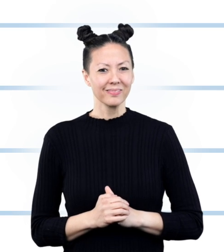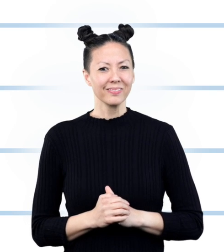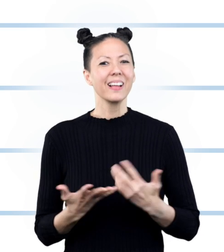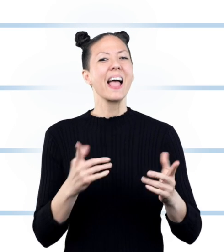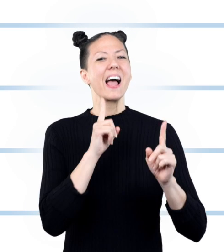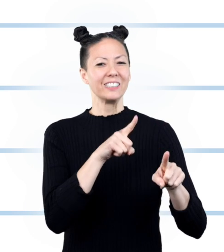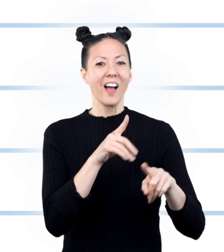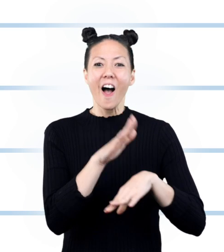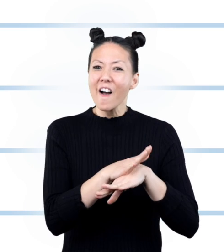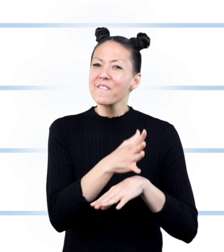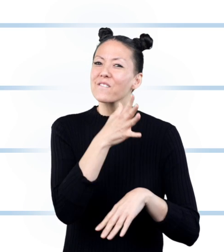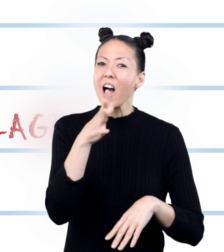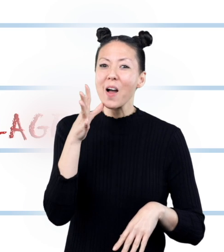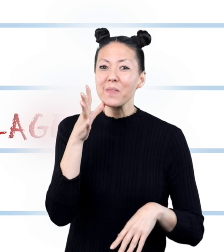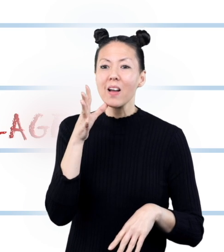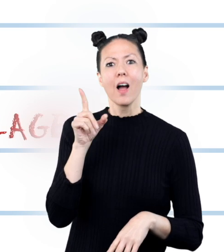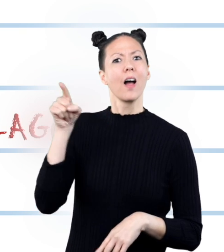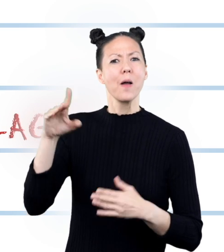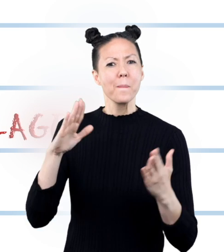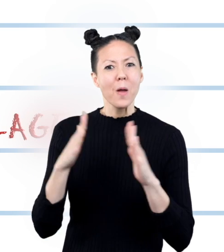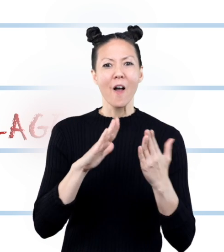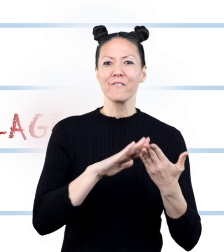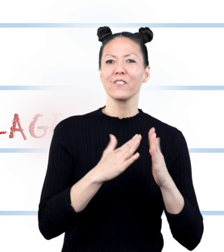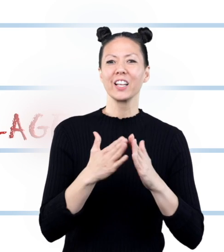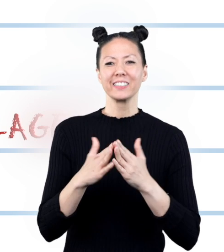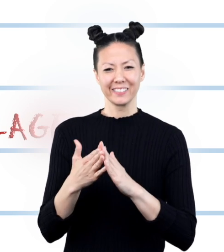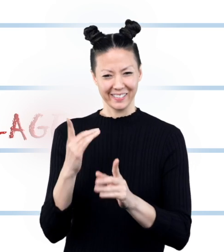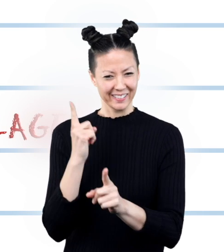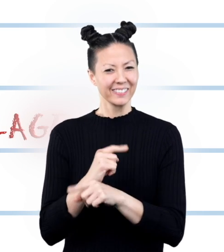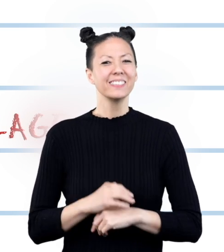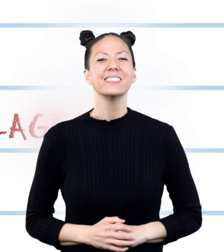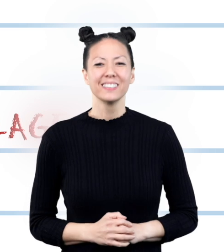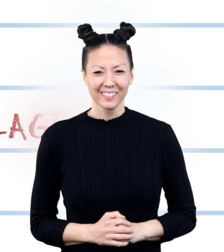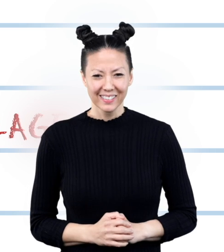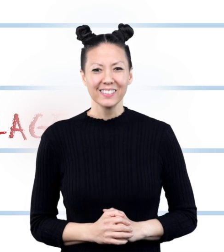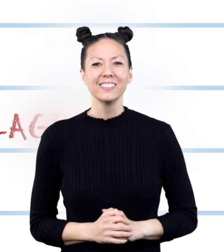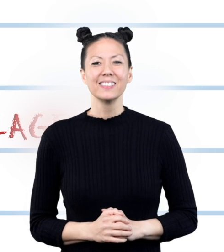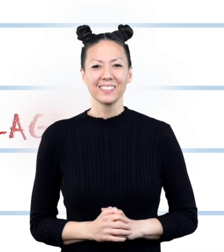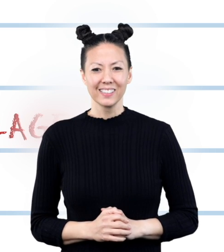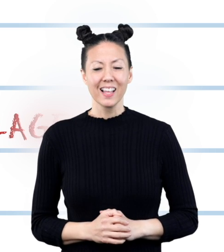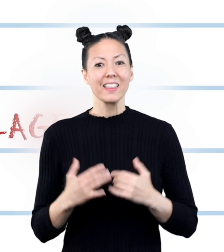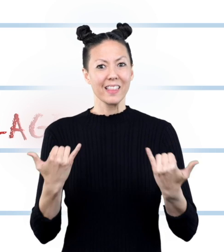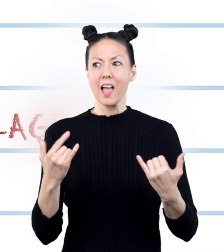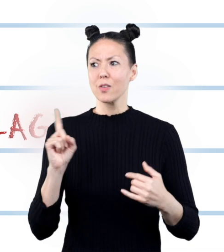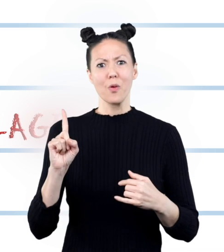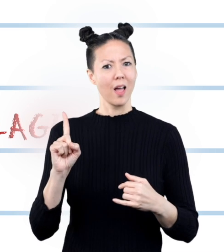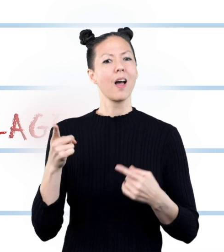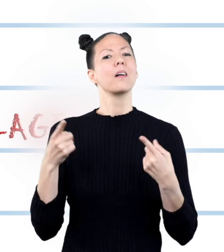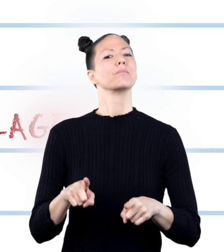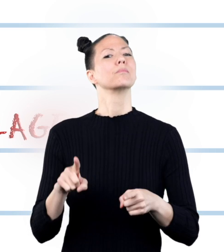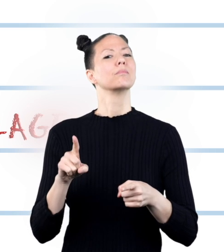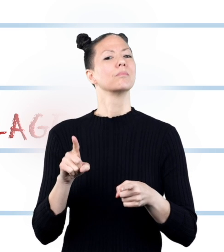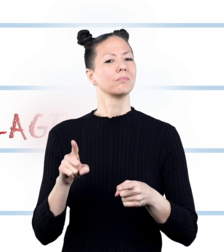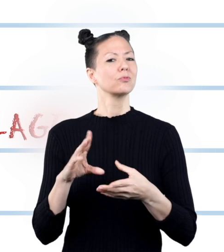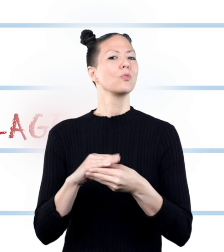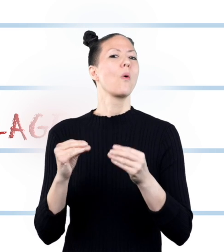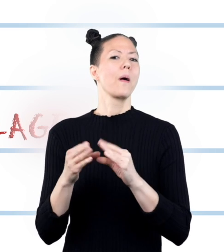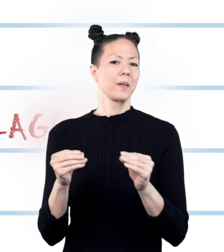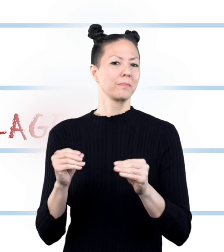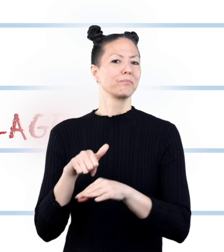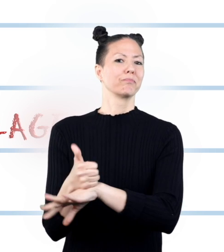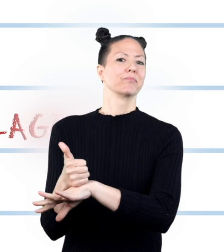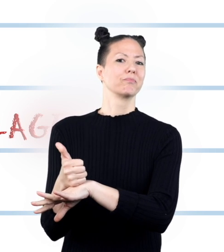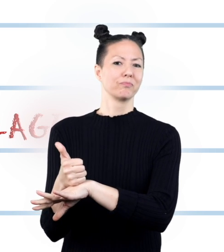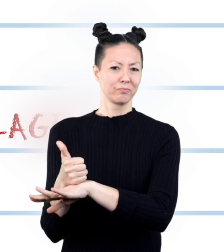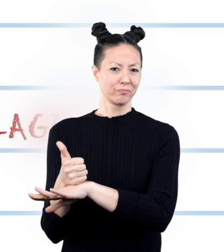The answer is on a farm in a small village. That's where the story takes place, or it is